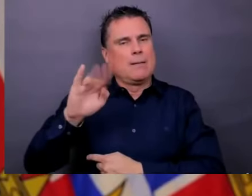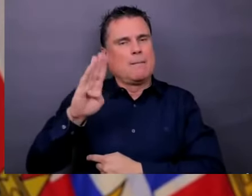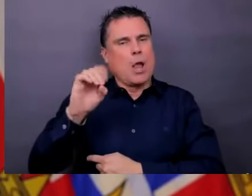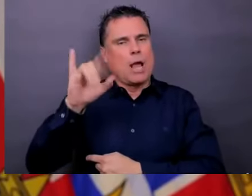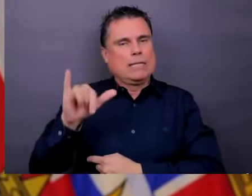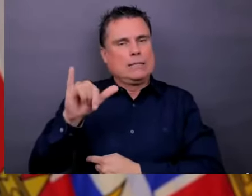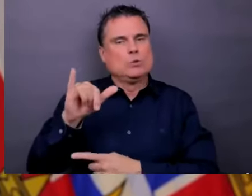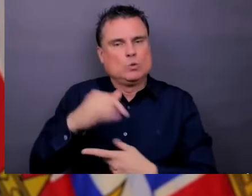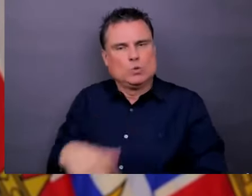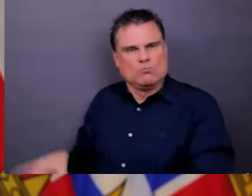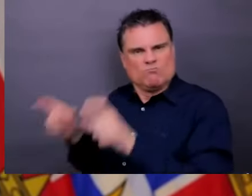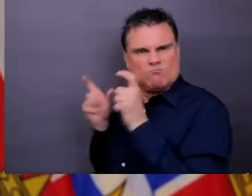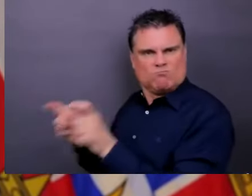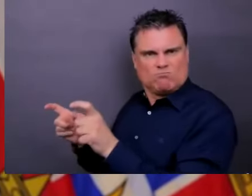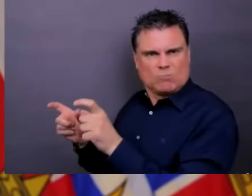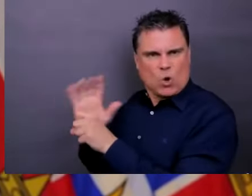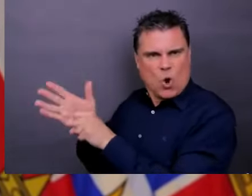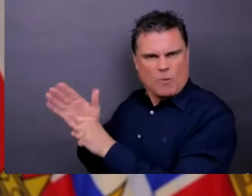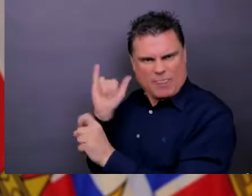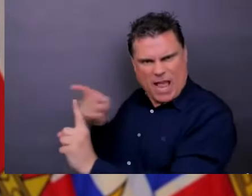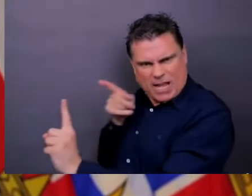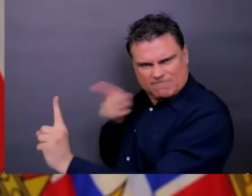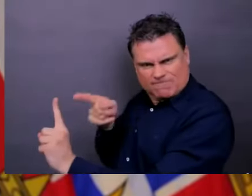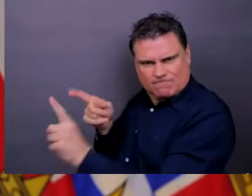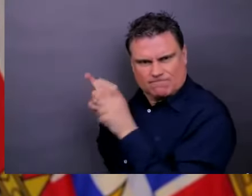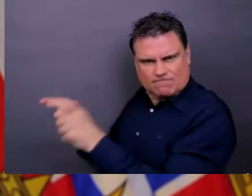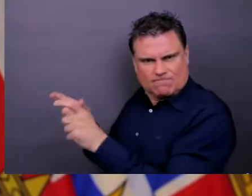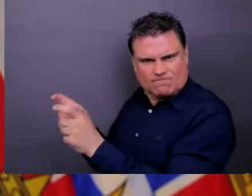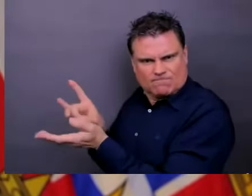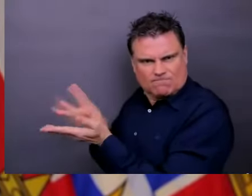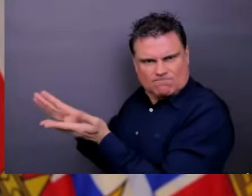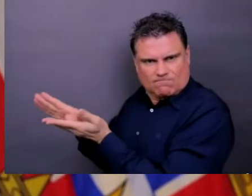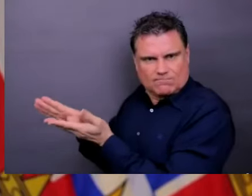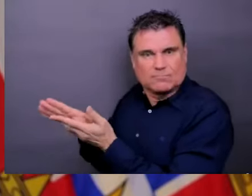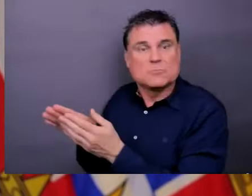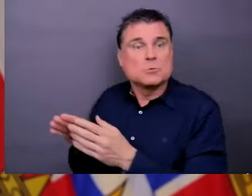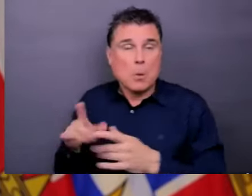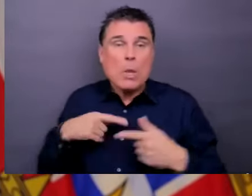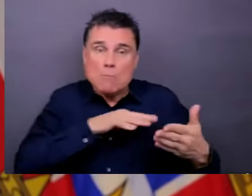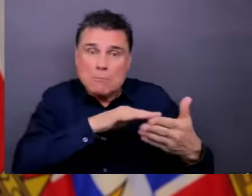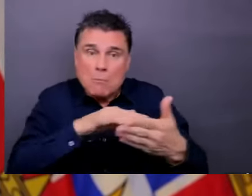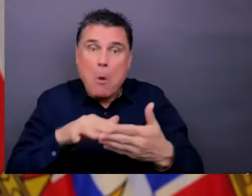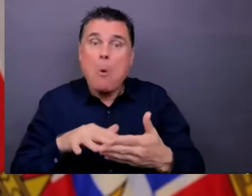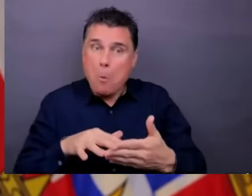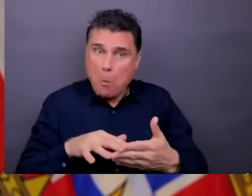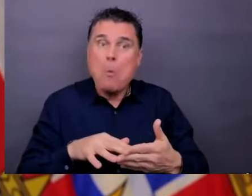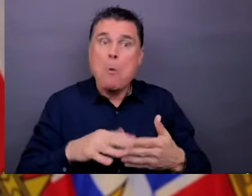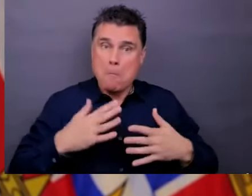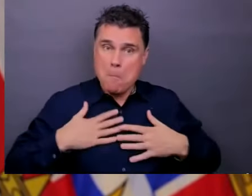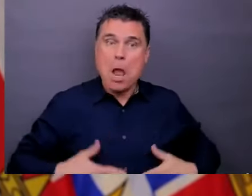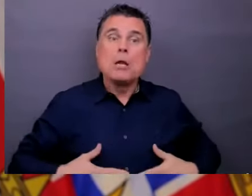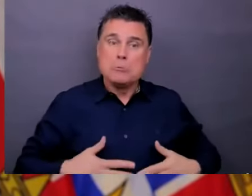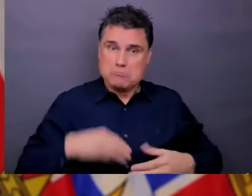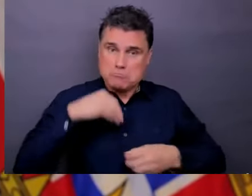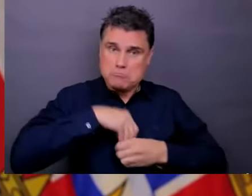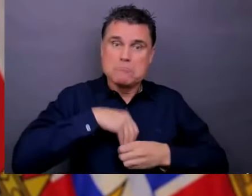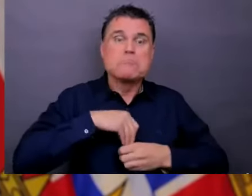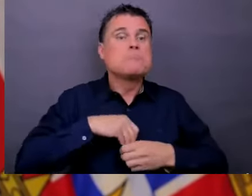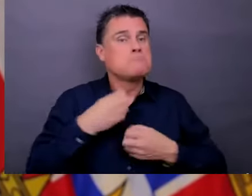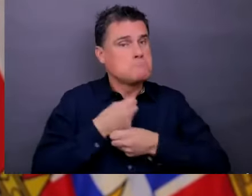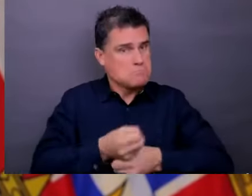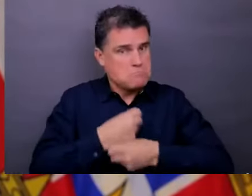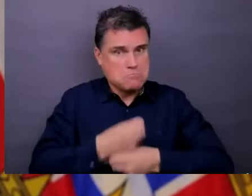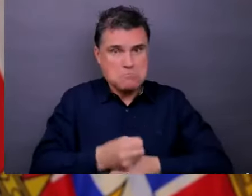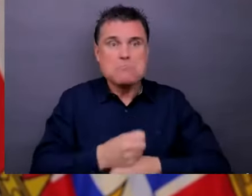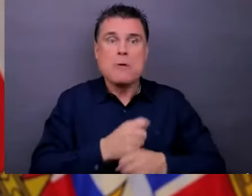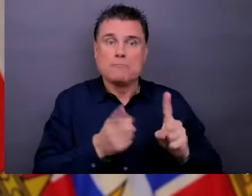the antibodies that have actually affect that spike protein in the blood. And it's something that we know is a marker